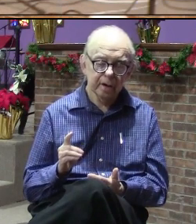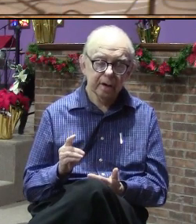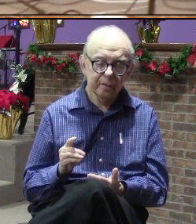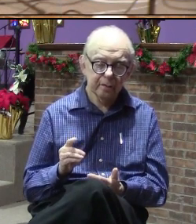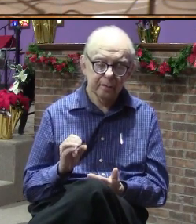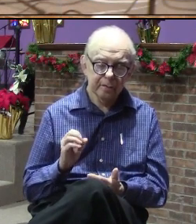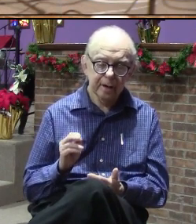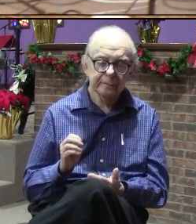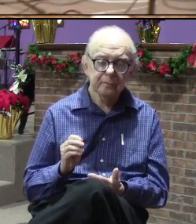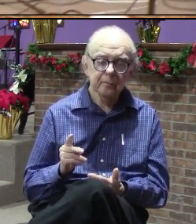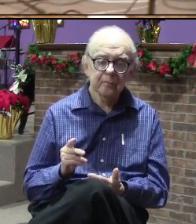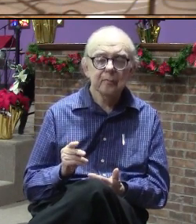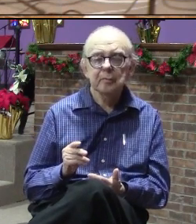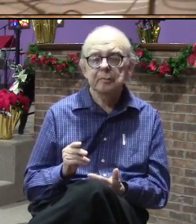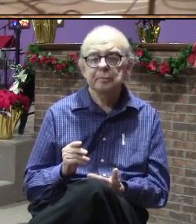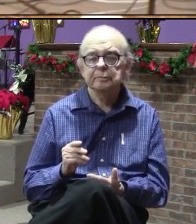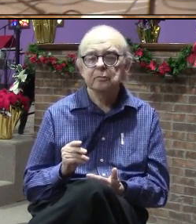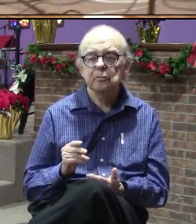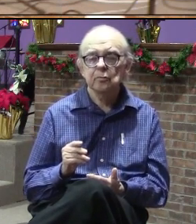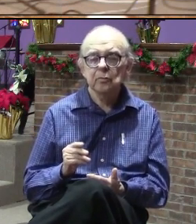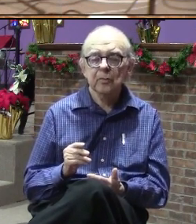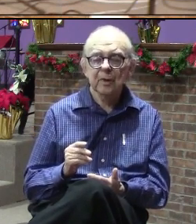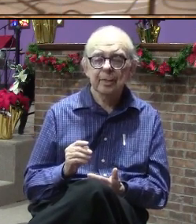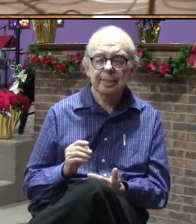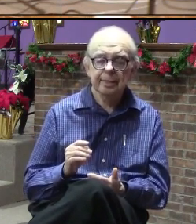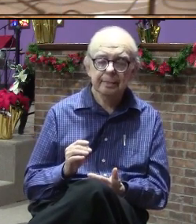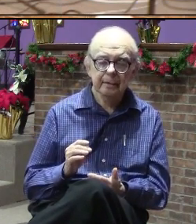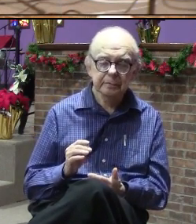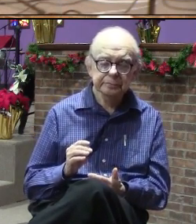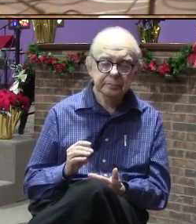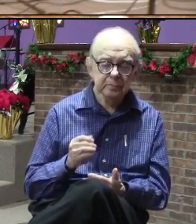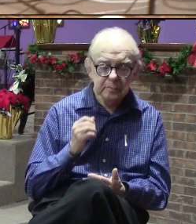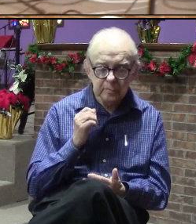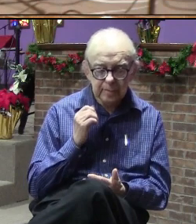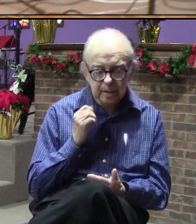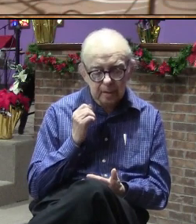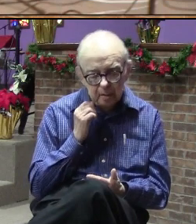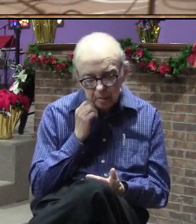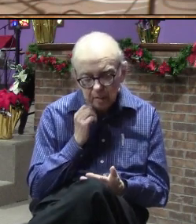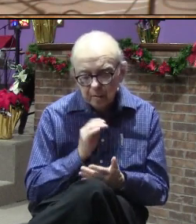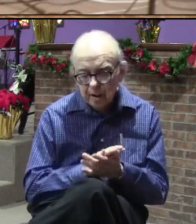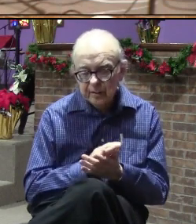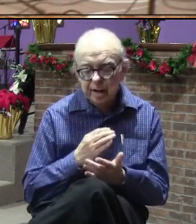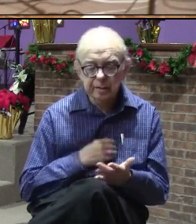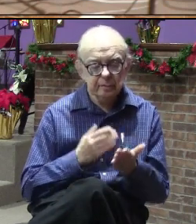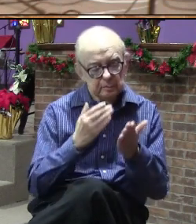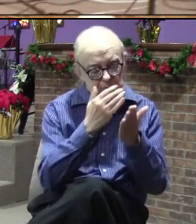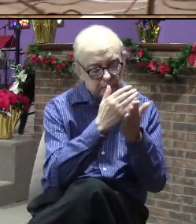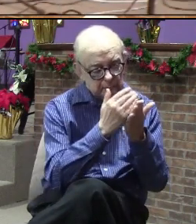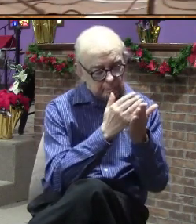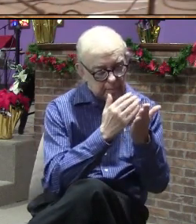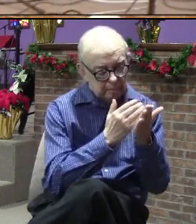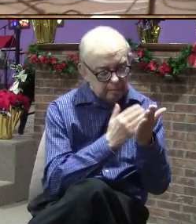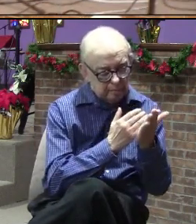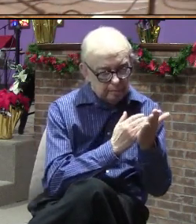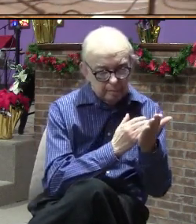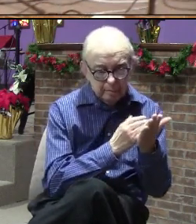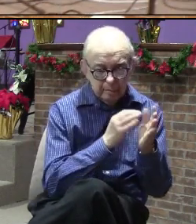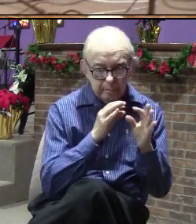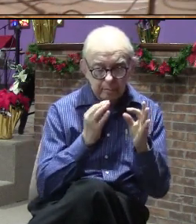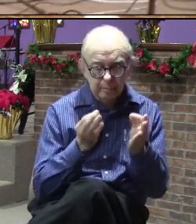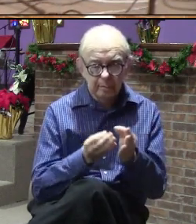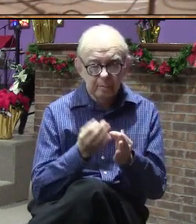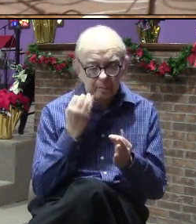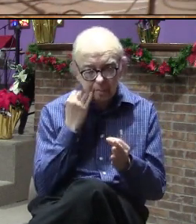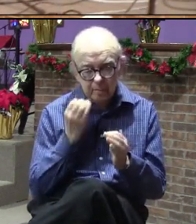Okay? And so every year, she's got this list of everybody in the family. So if